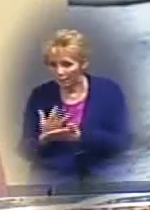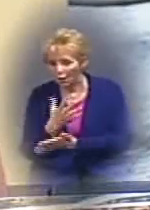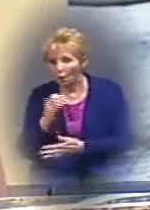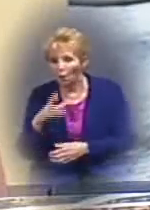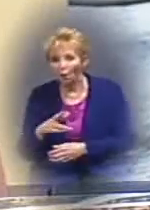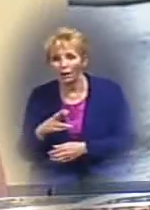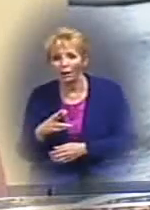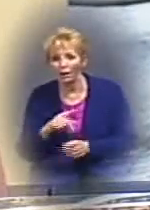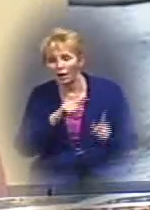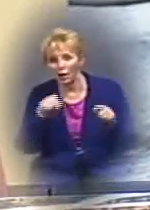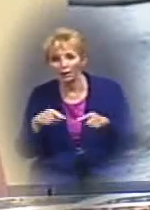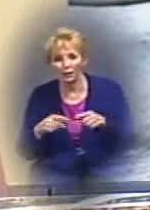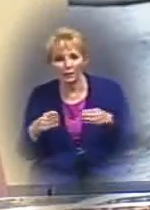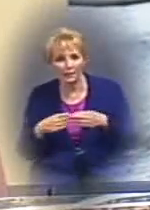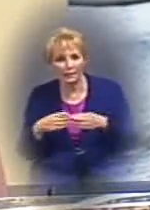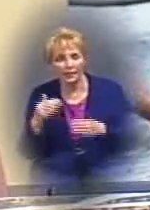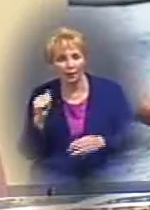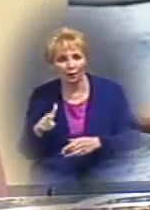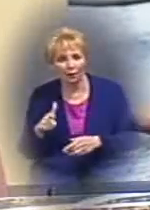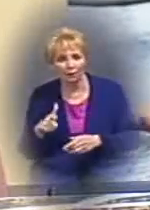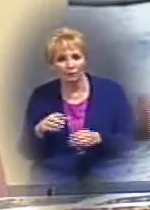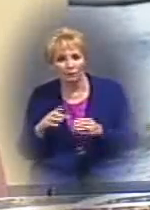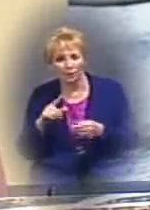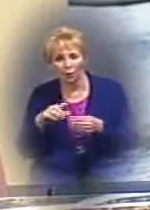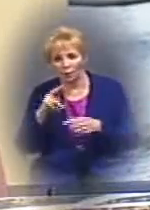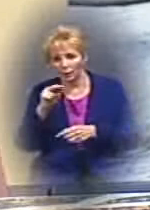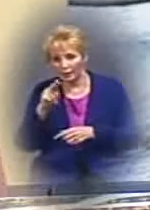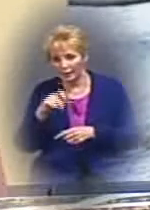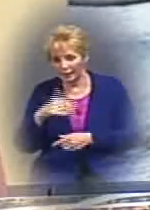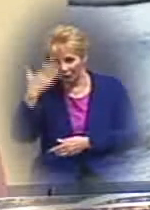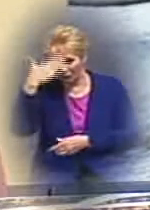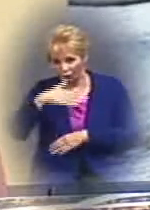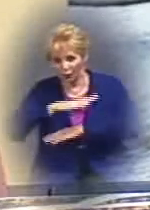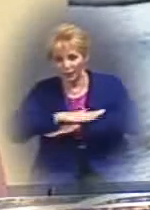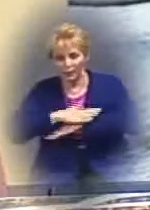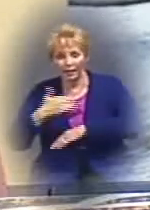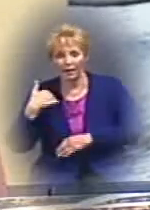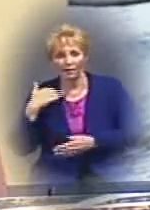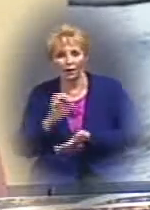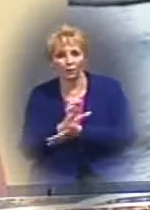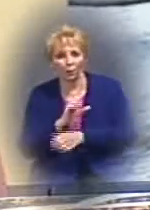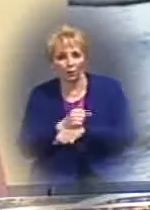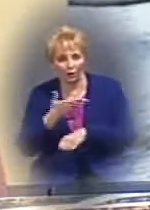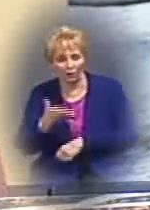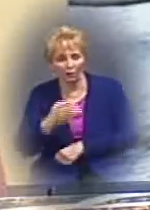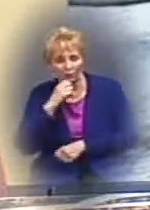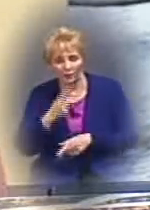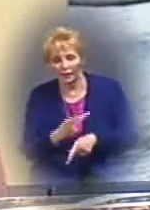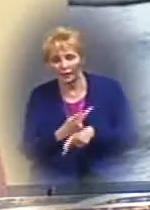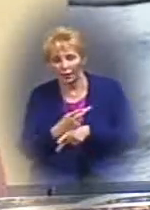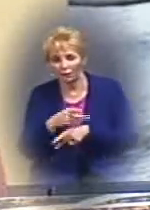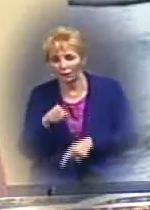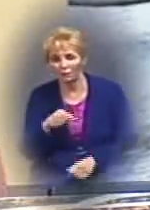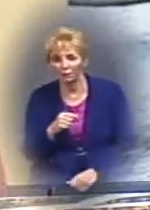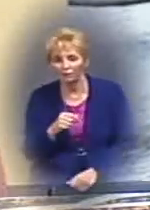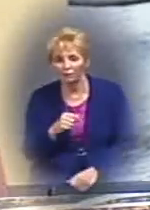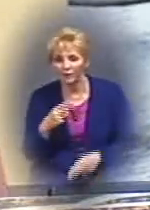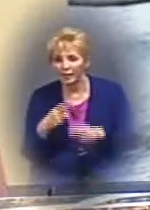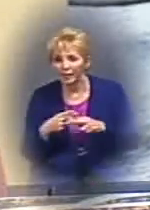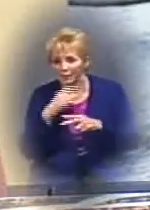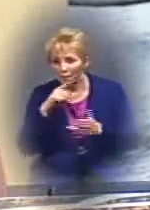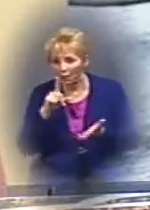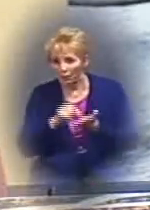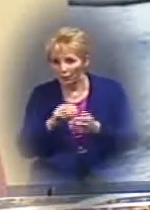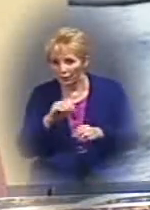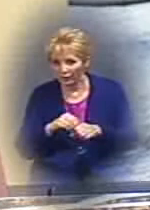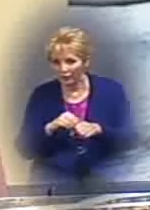just simply come by City Hall or to Nancy at the front desk, and they have the paperwork there, and we'll take care of you. The names will be printed in